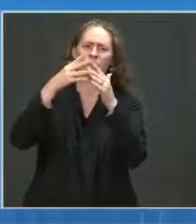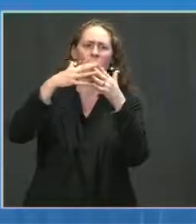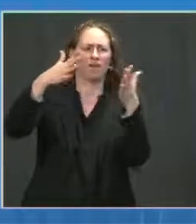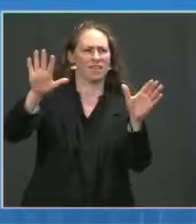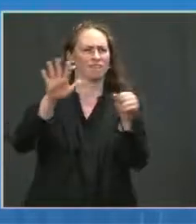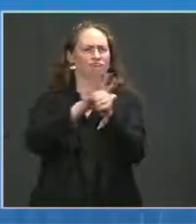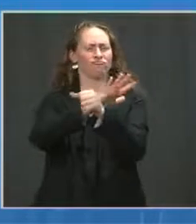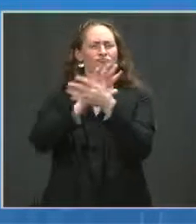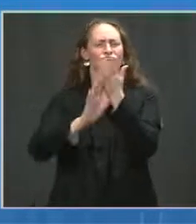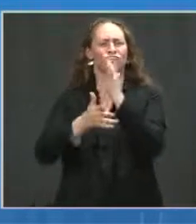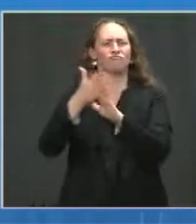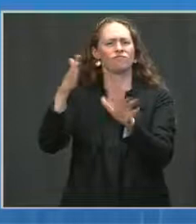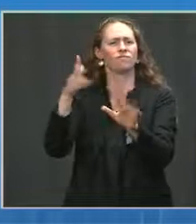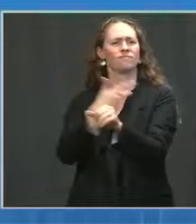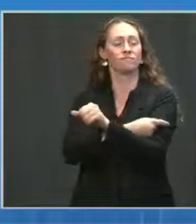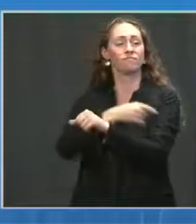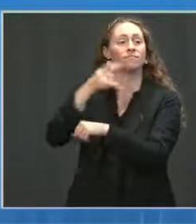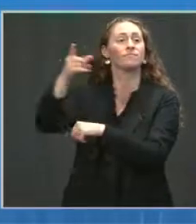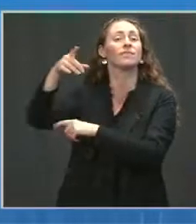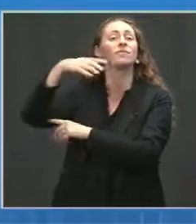seniors who are the most vulnerable.